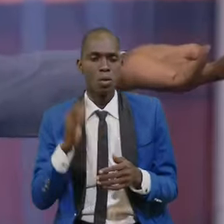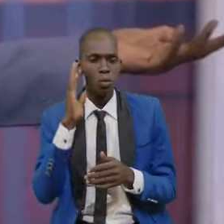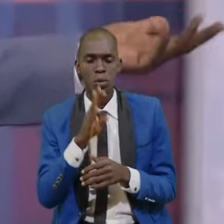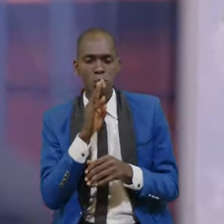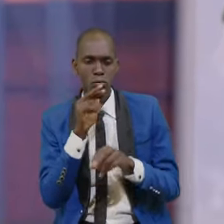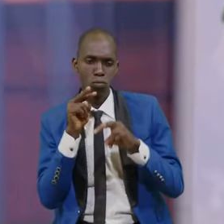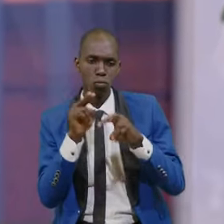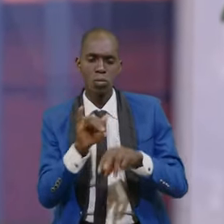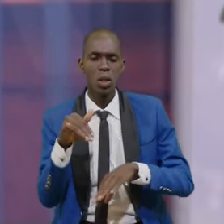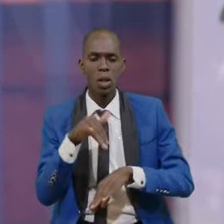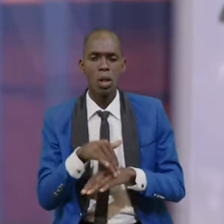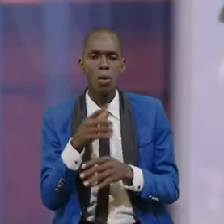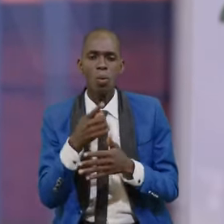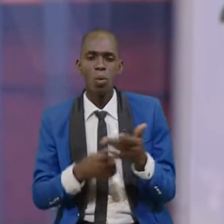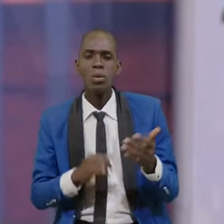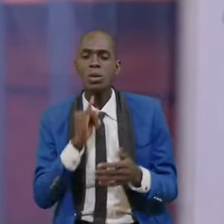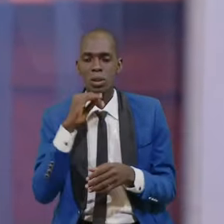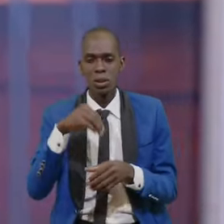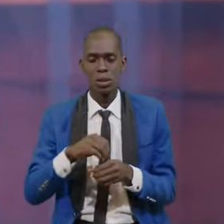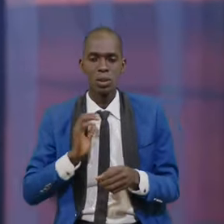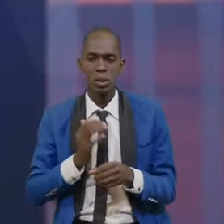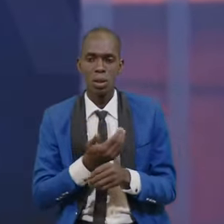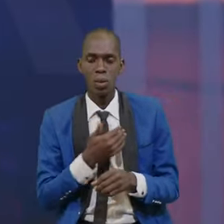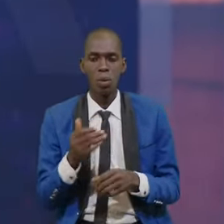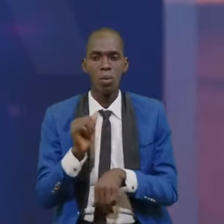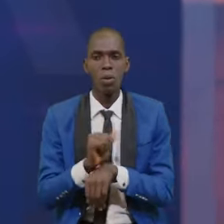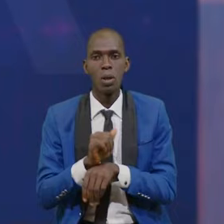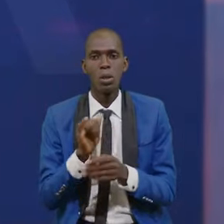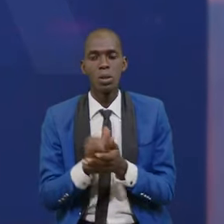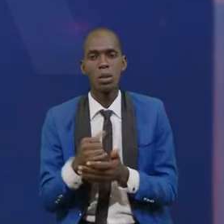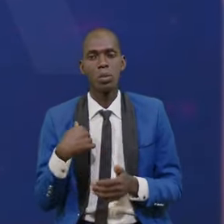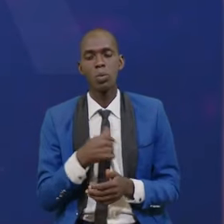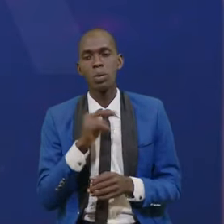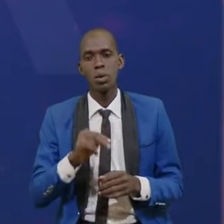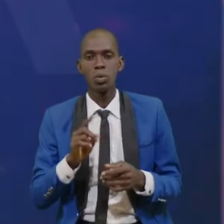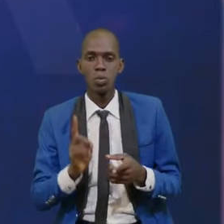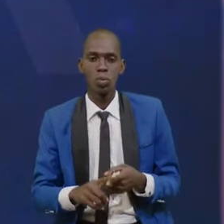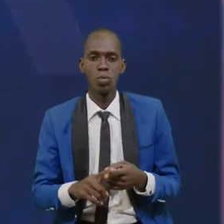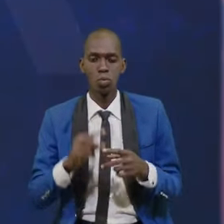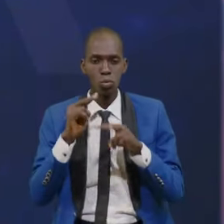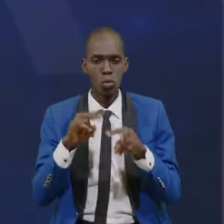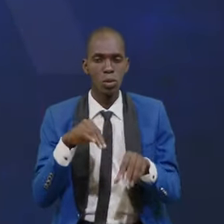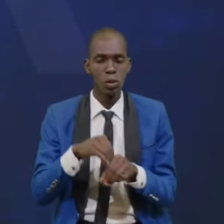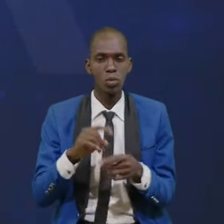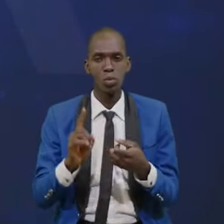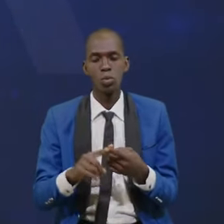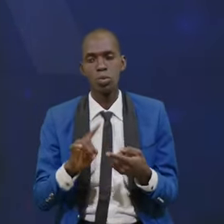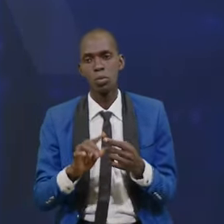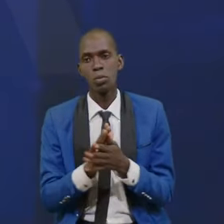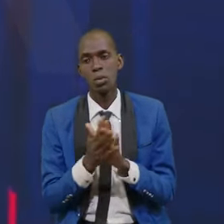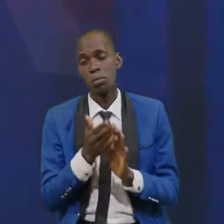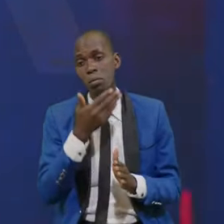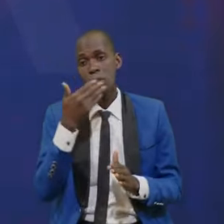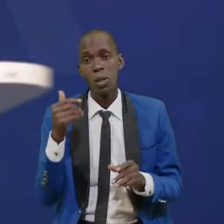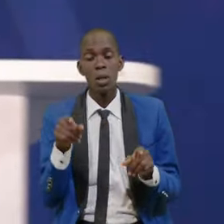in a profession we need to address. And as we come together as ministers, as workers in the church of